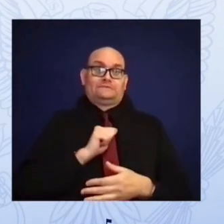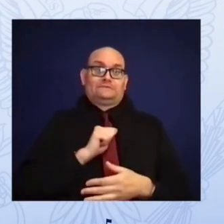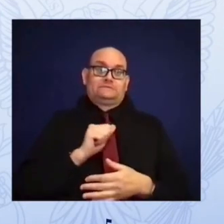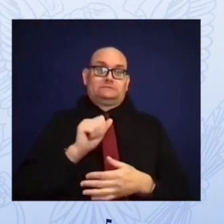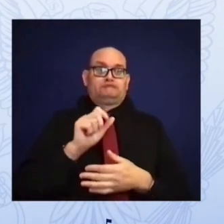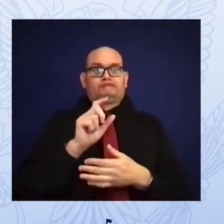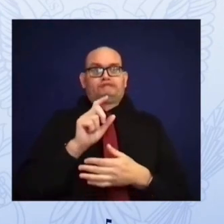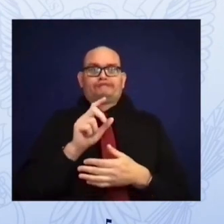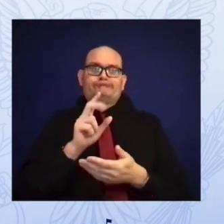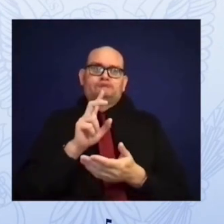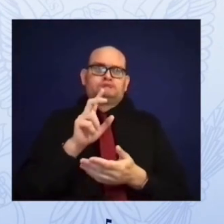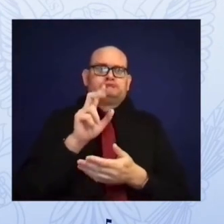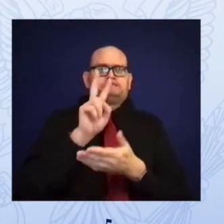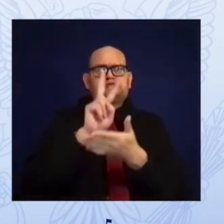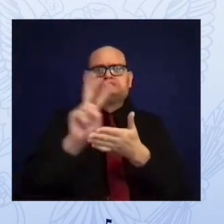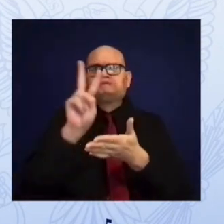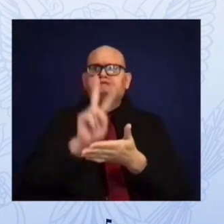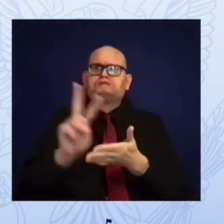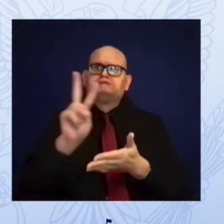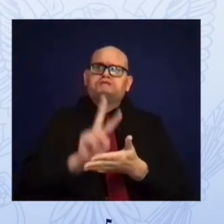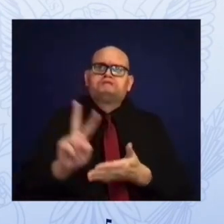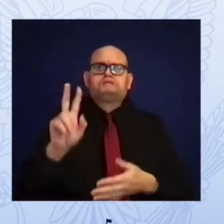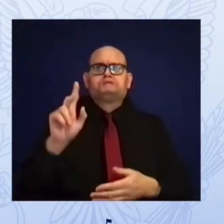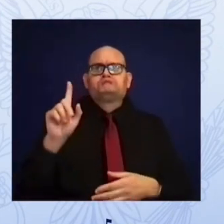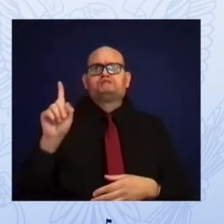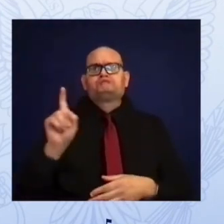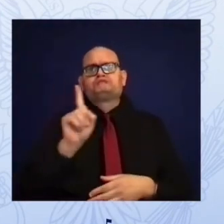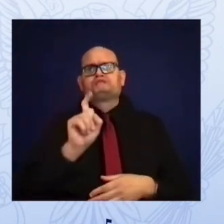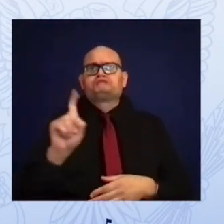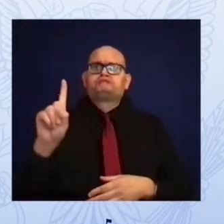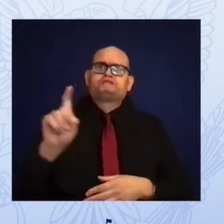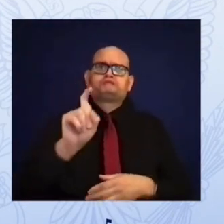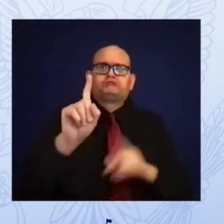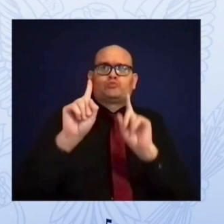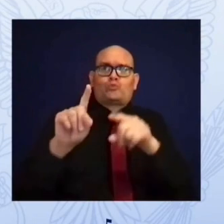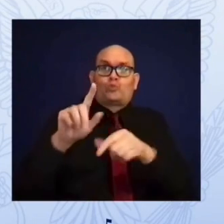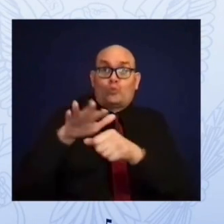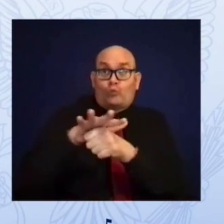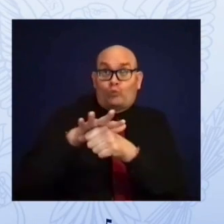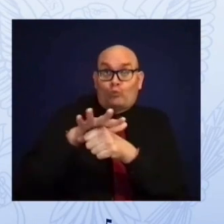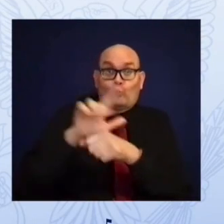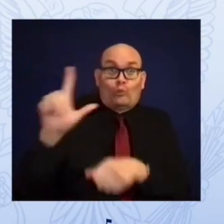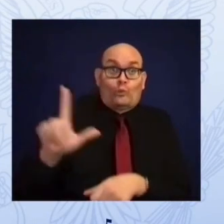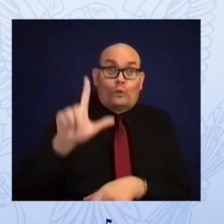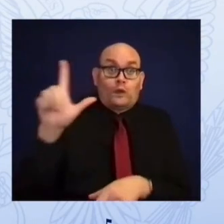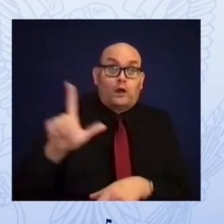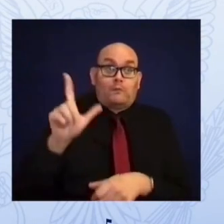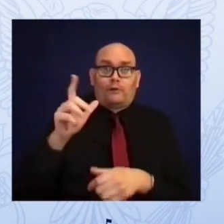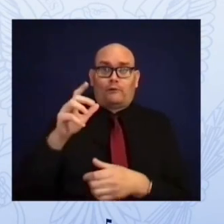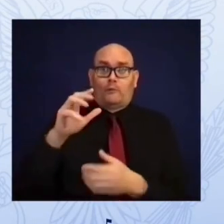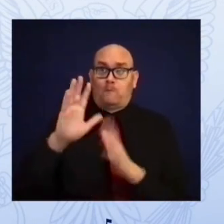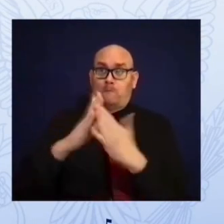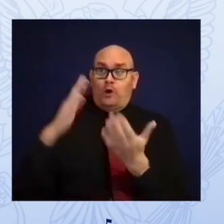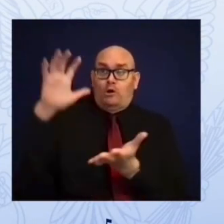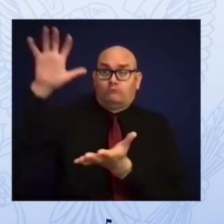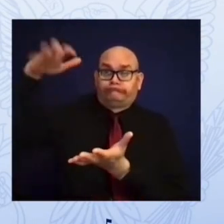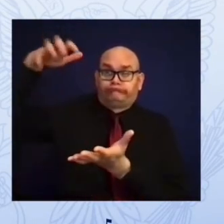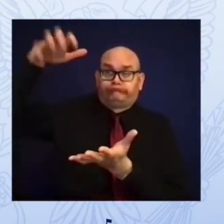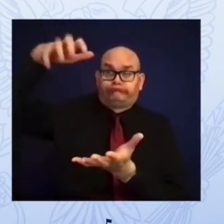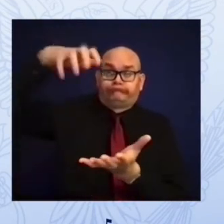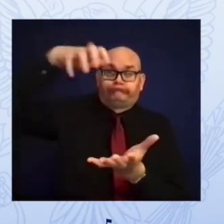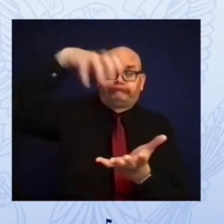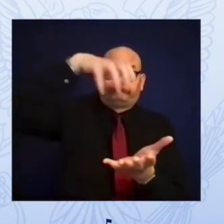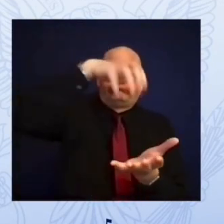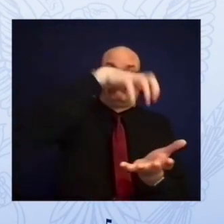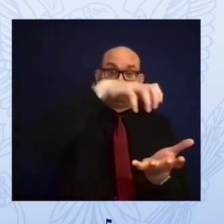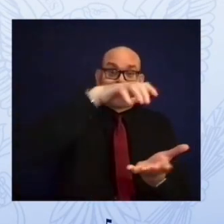could carry in my arms. And I'll never forget the summer nights that my mom would let me stay up too late,